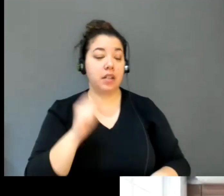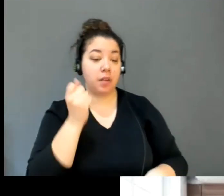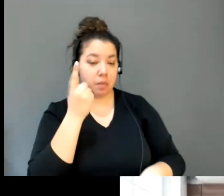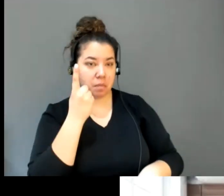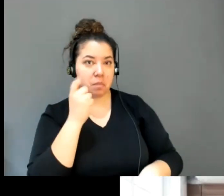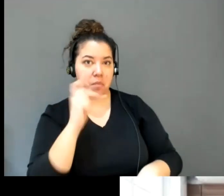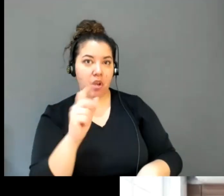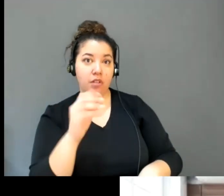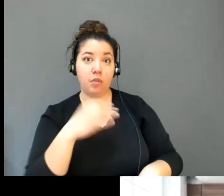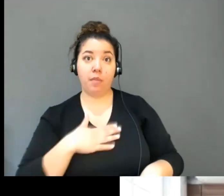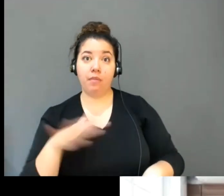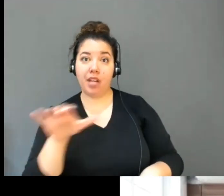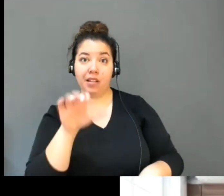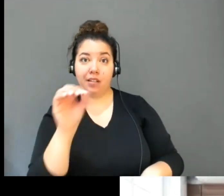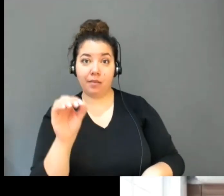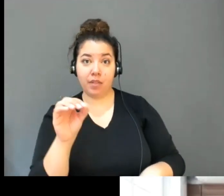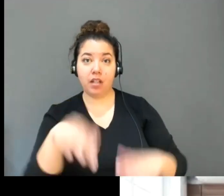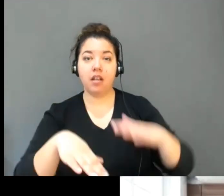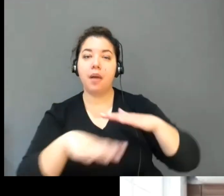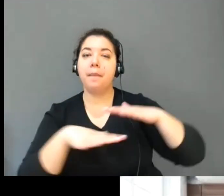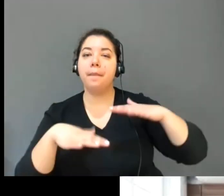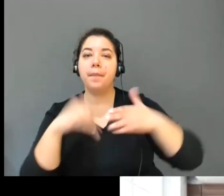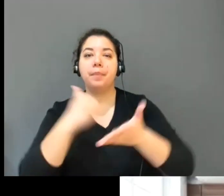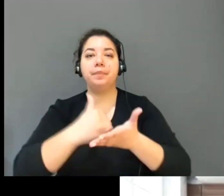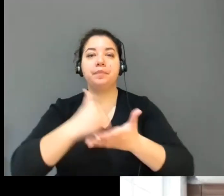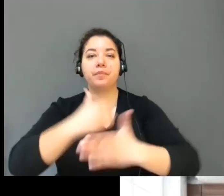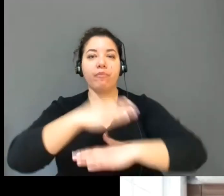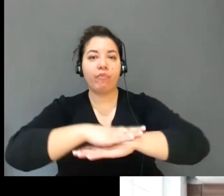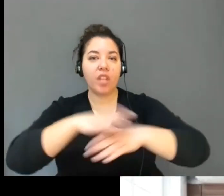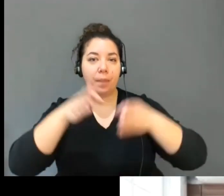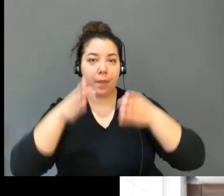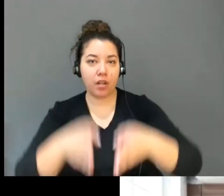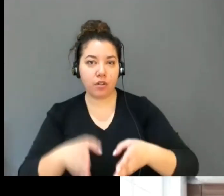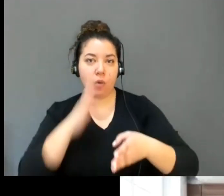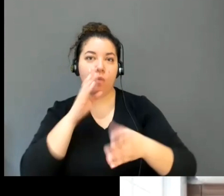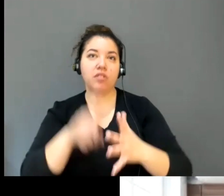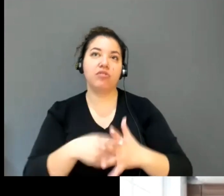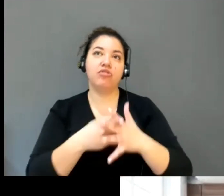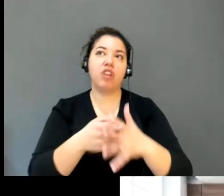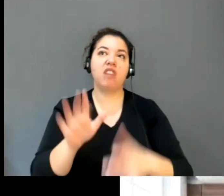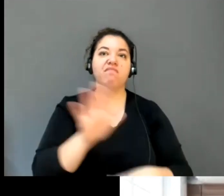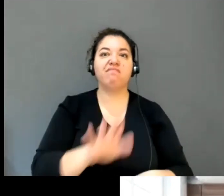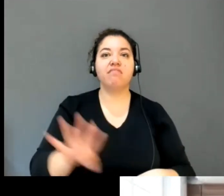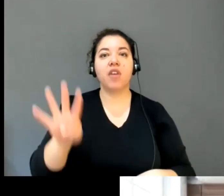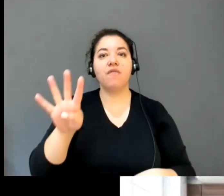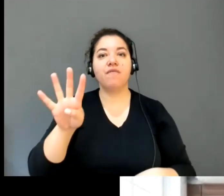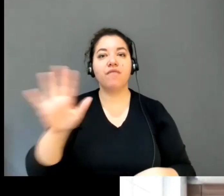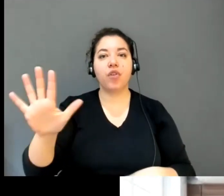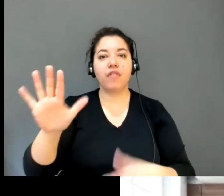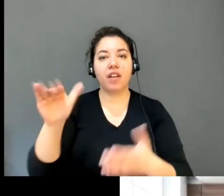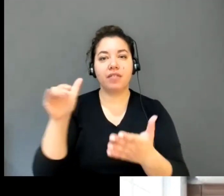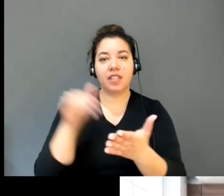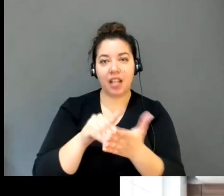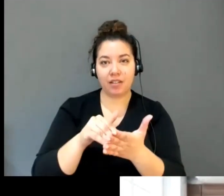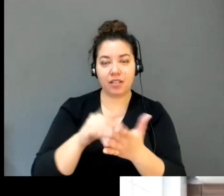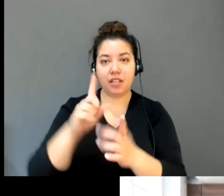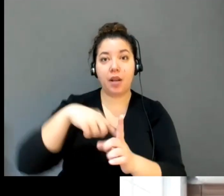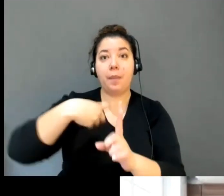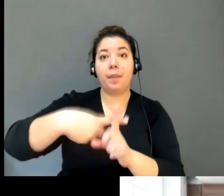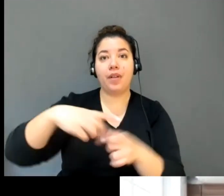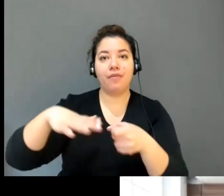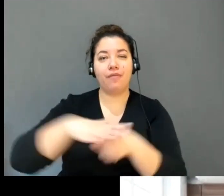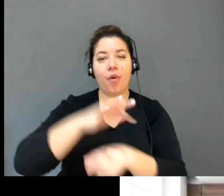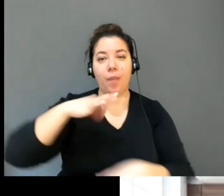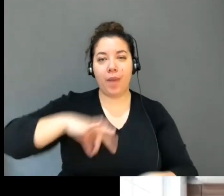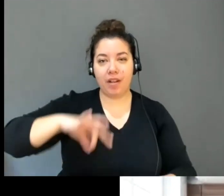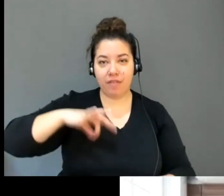will tell you that a basic help desk person will typically start somewhere around the $45,000 per year plus full benefits range. And